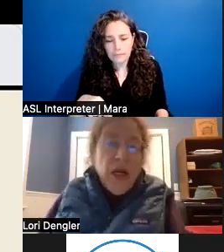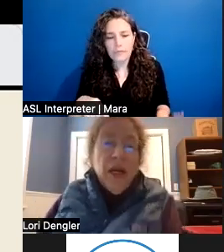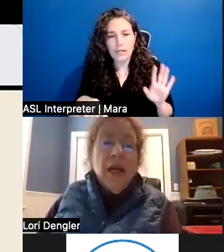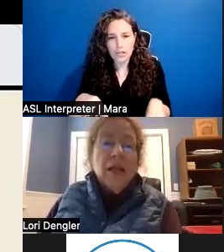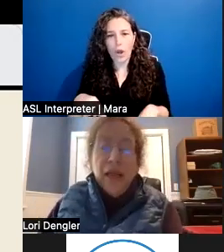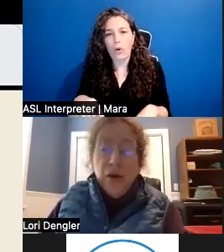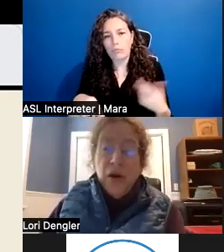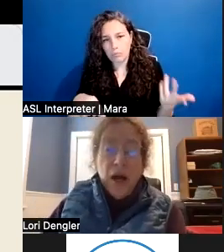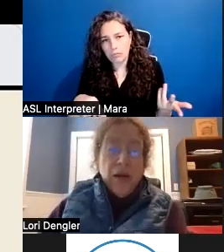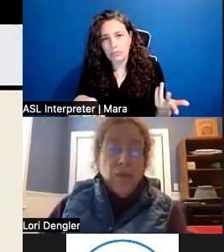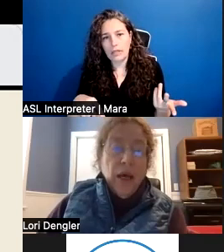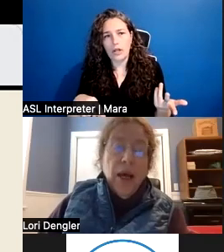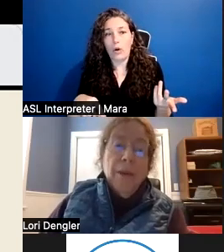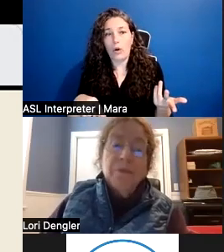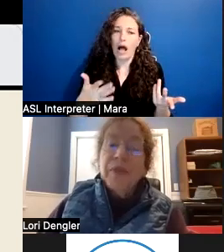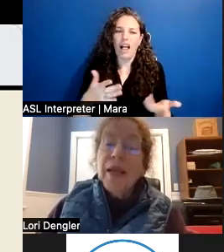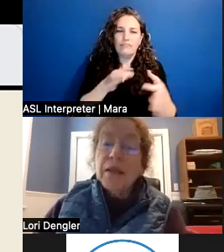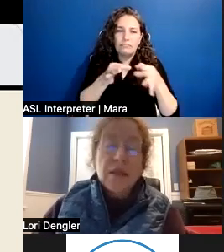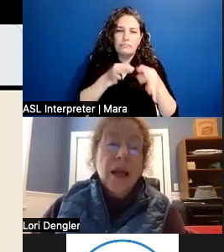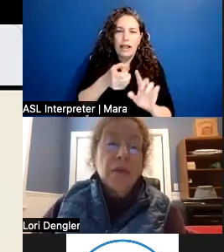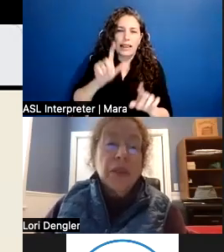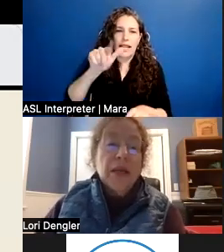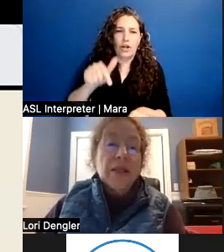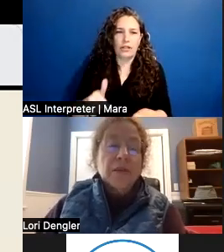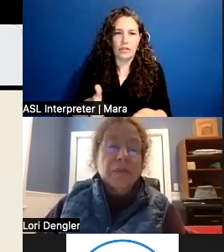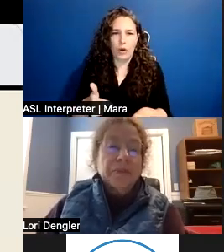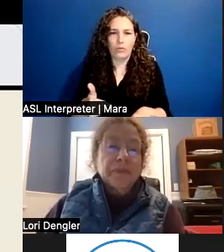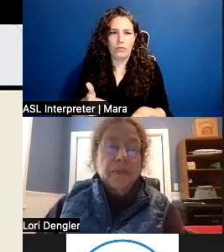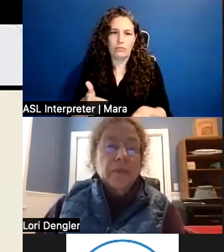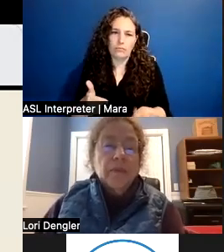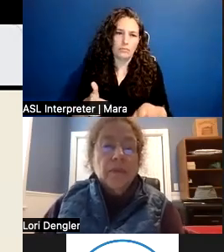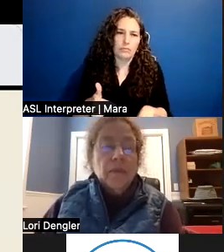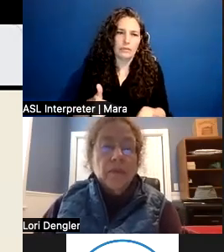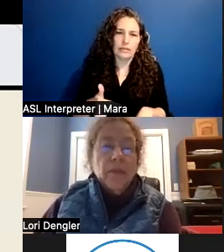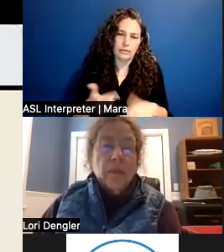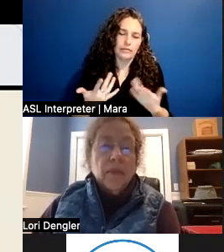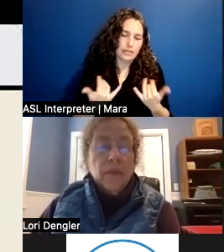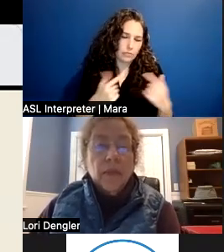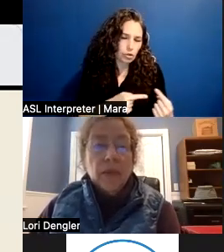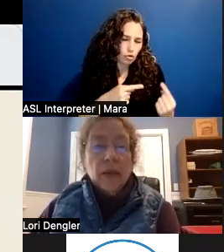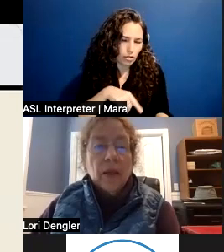to later on. Next slide, please.